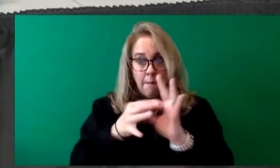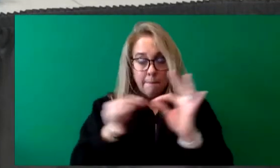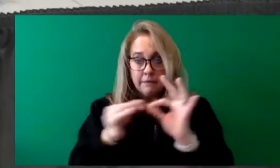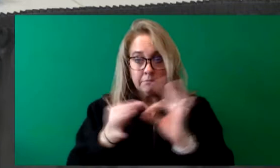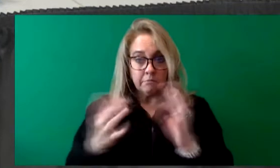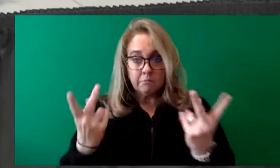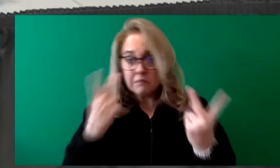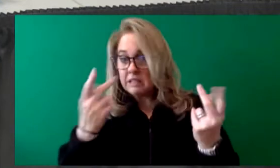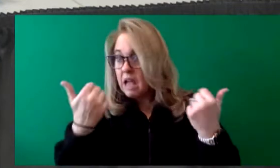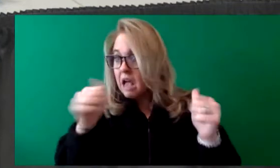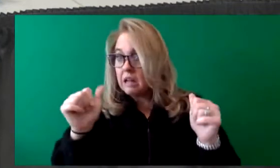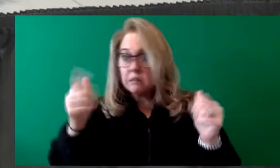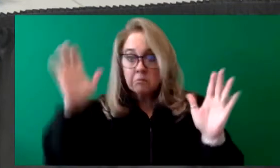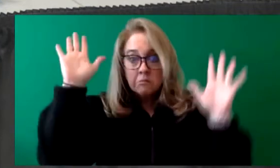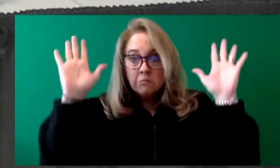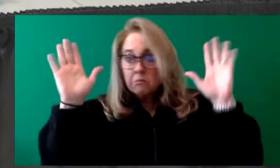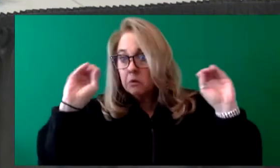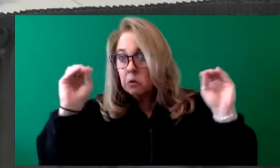Any hands raised?